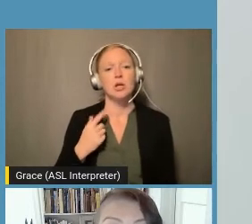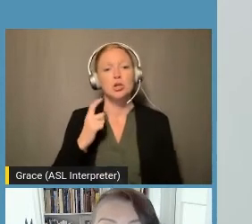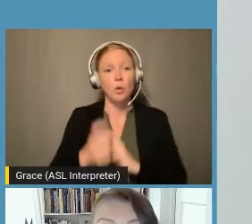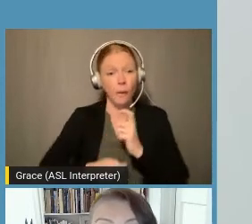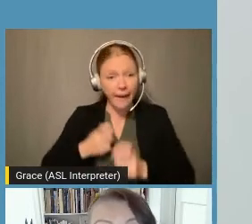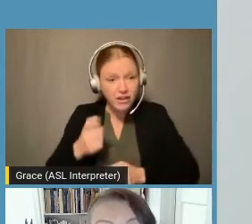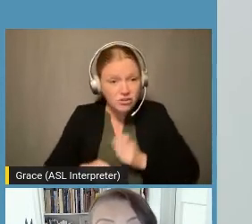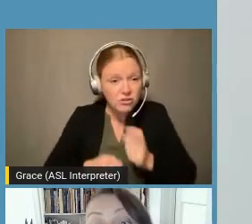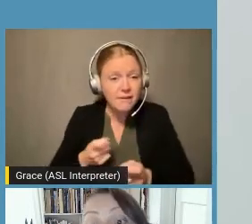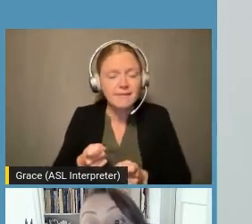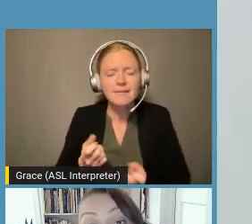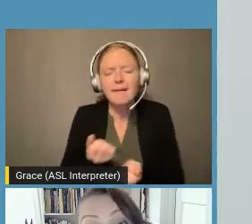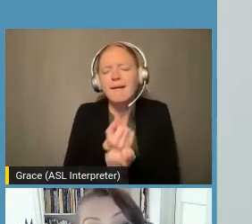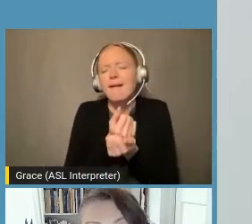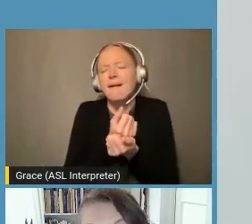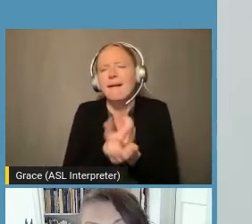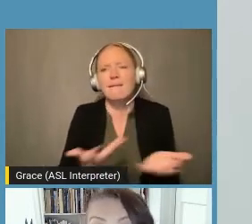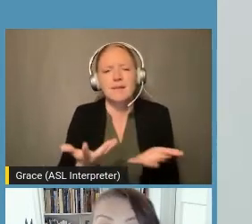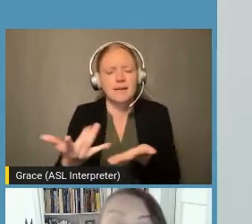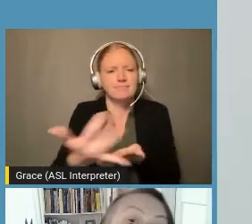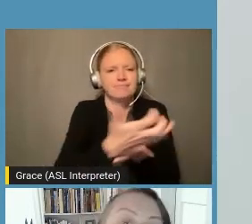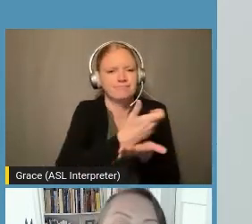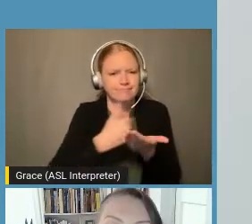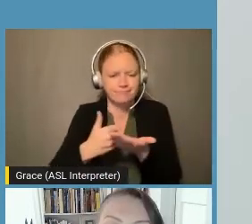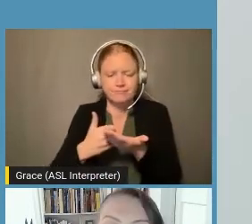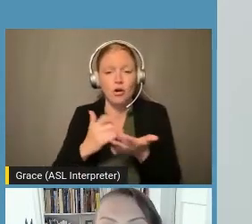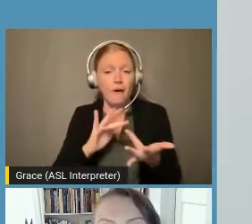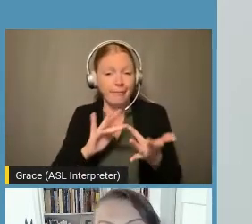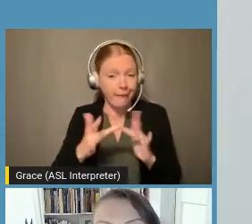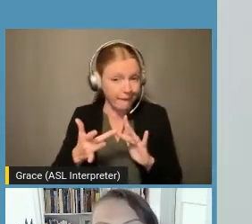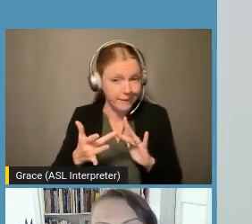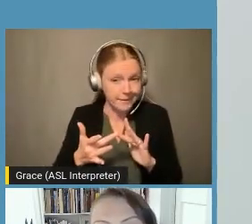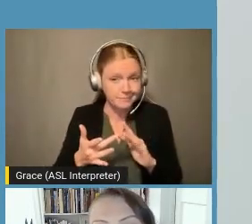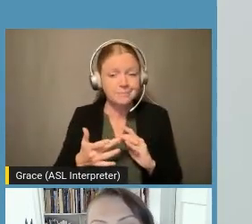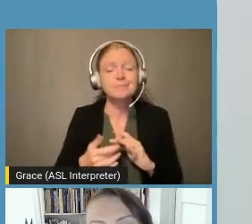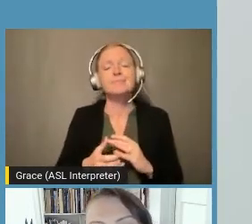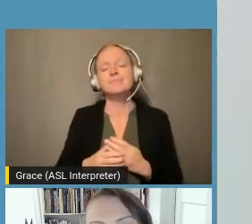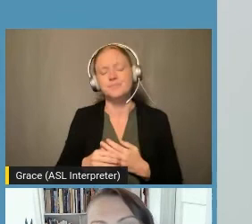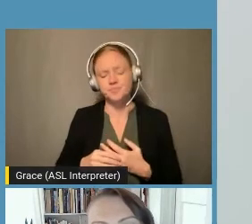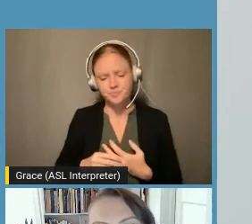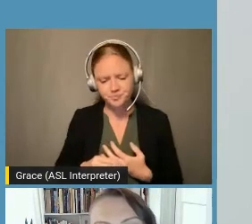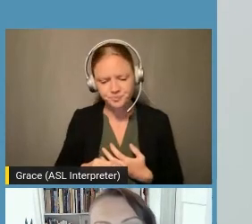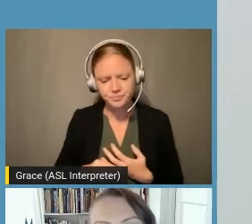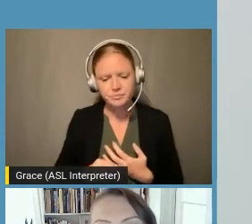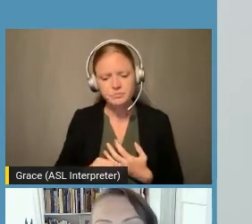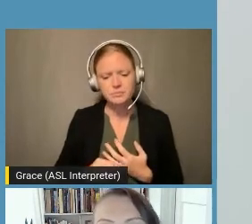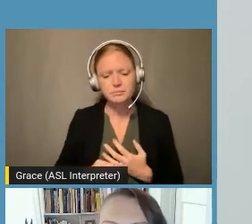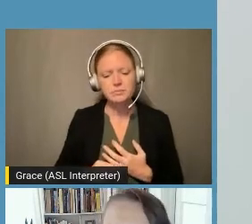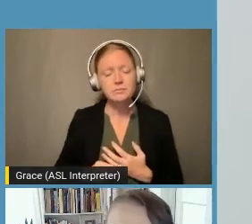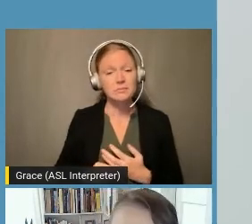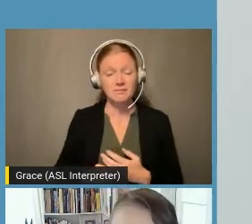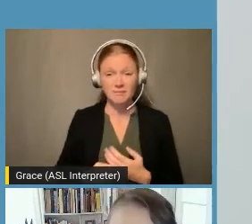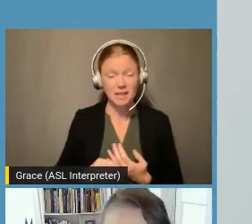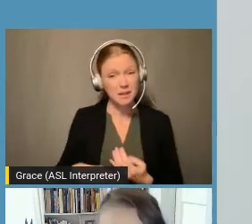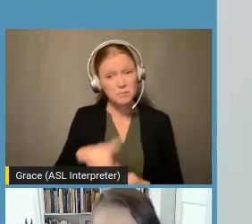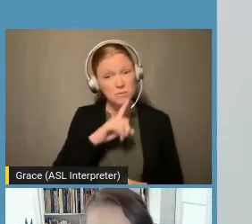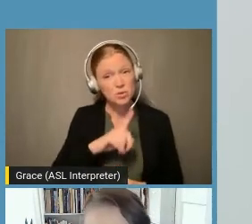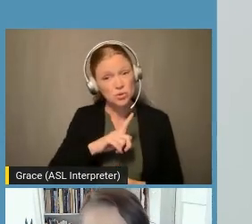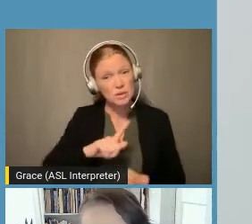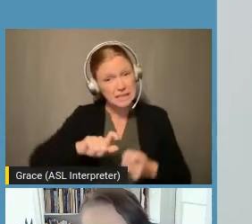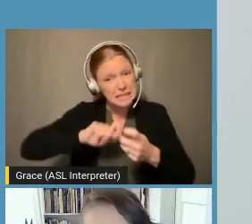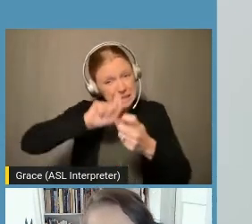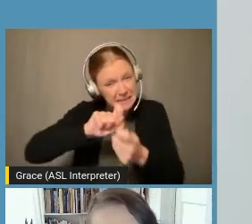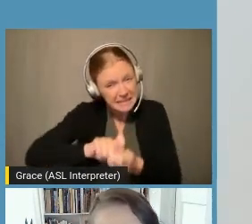be transacting online, or you're adding as new things that you're transacting online. Again, make them as specific